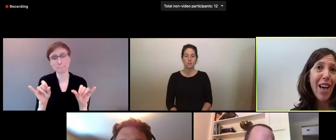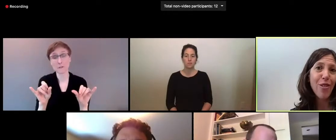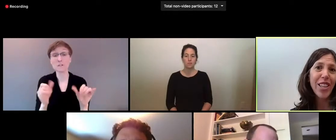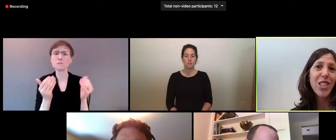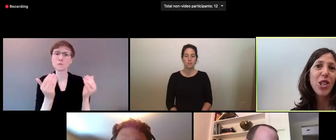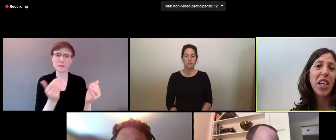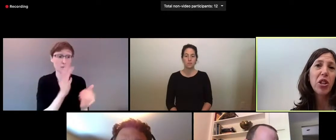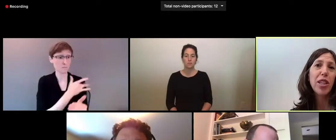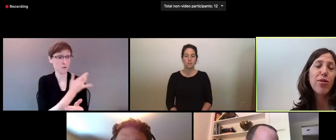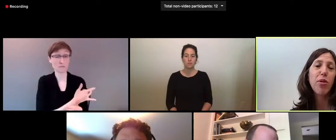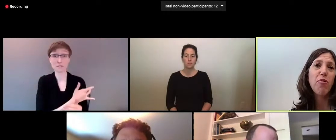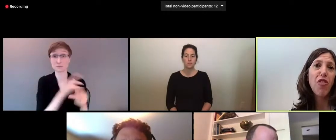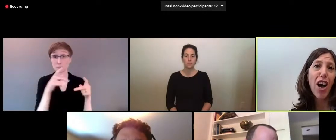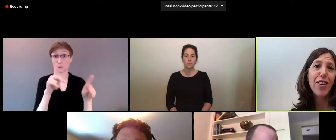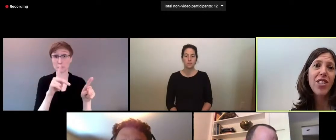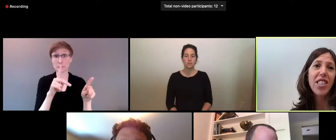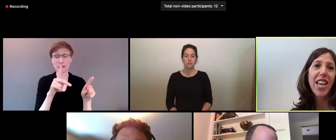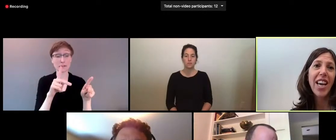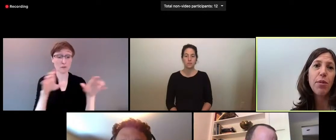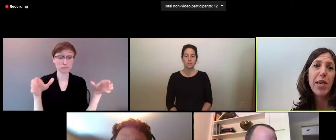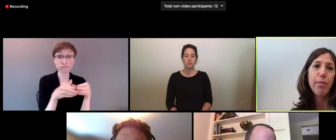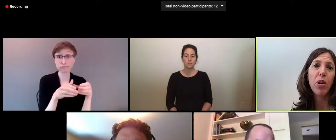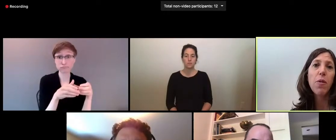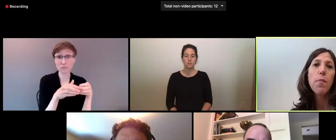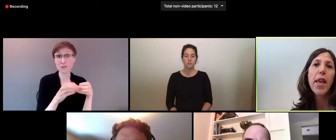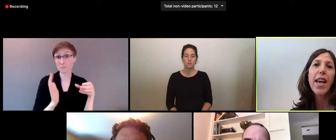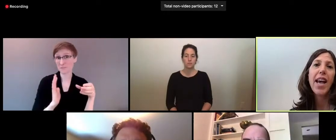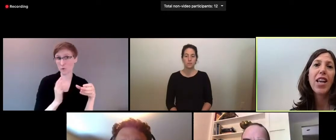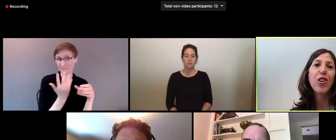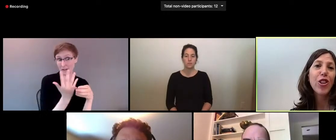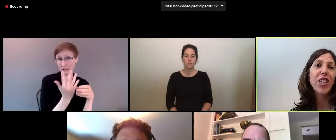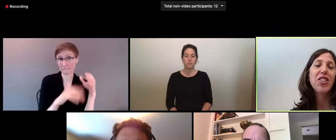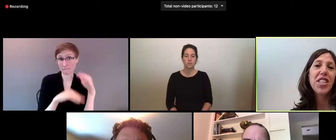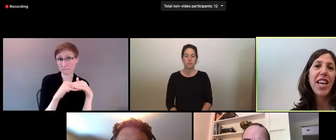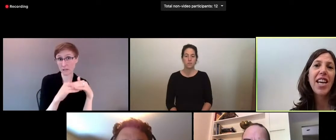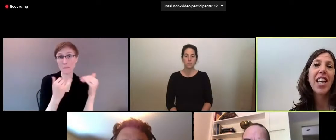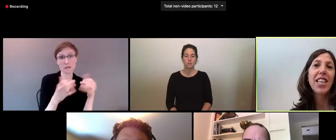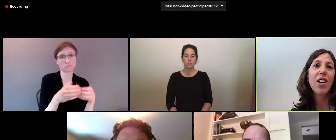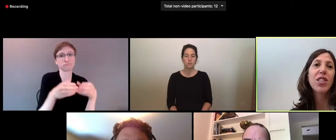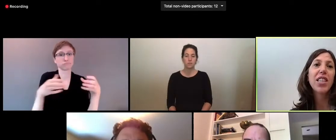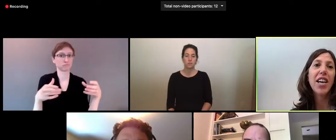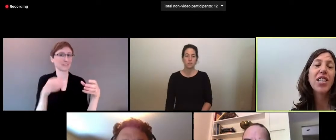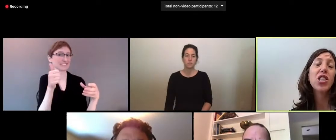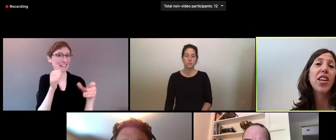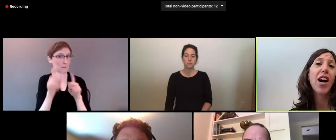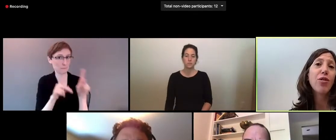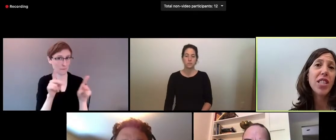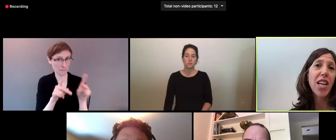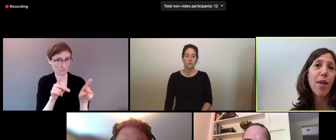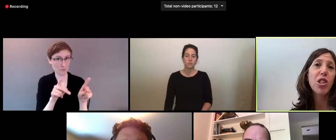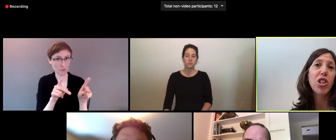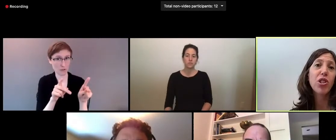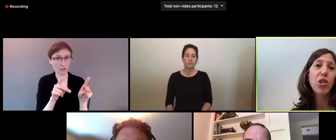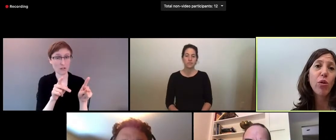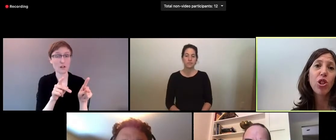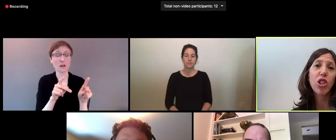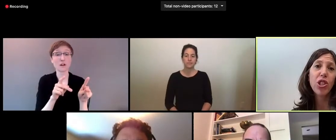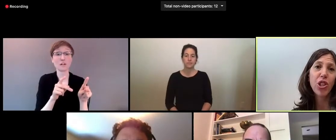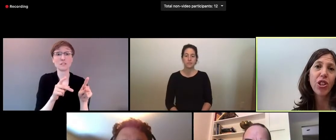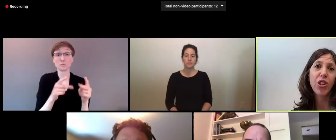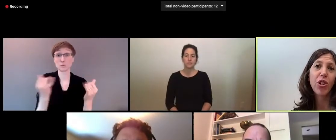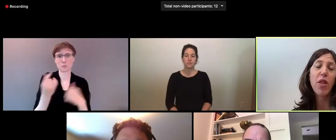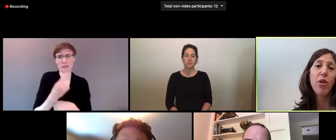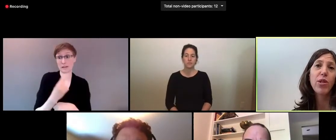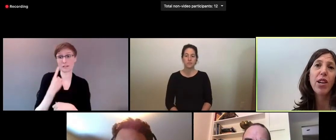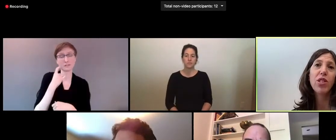group gatherings to increase from 5 to 10 people, and earlier in the day announced guidance on how to establish a